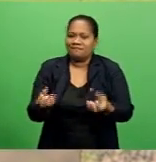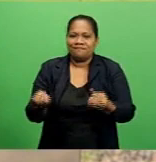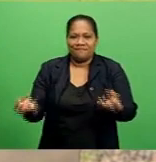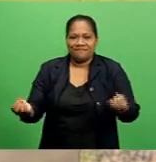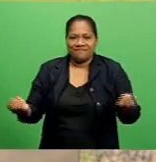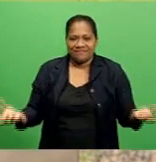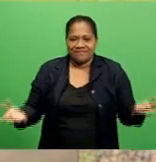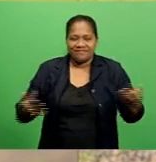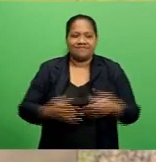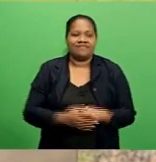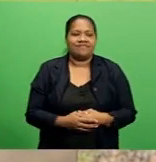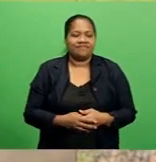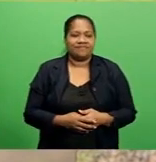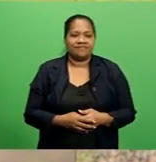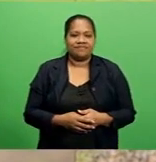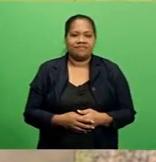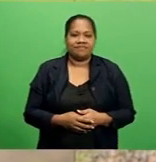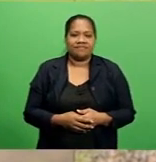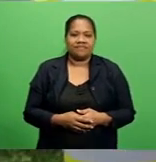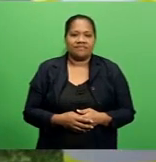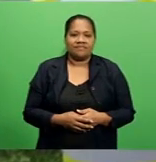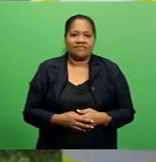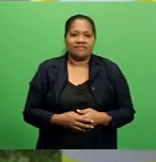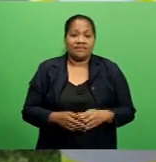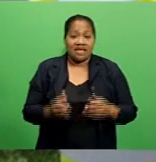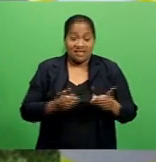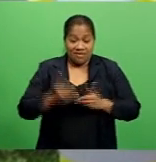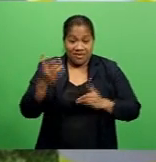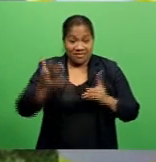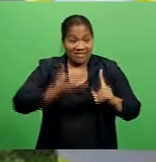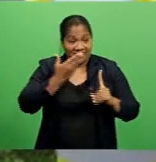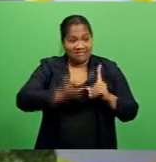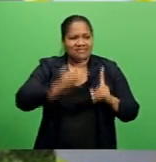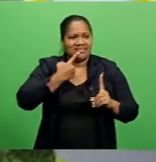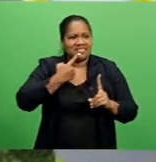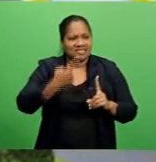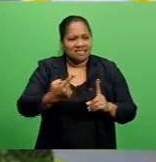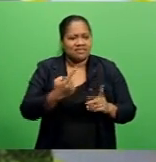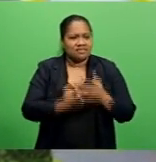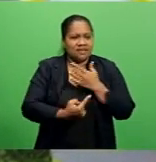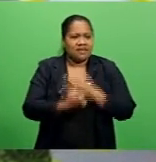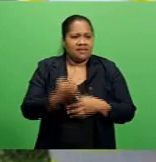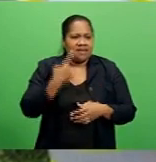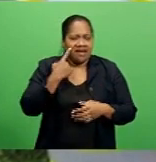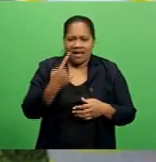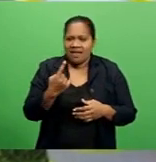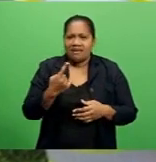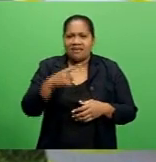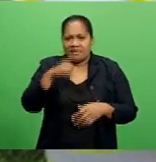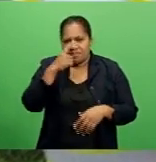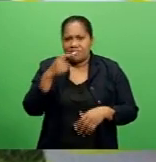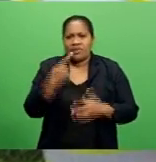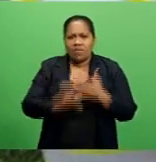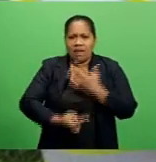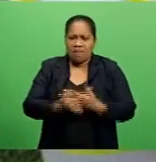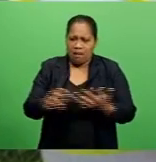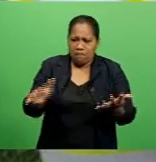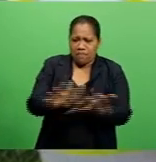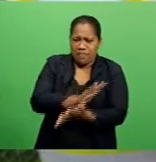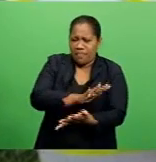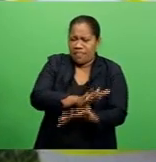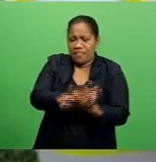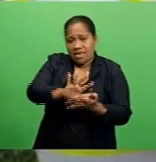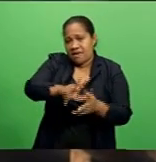Foundation Director Sumit Tapu says they were saddened by the plight of the people who have lost everything in the